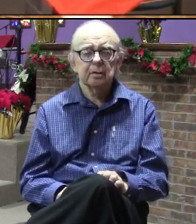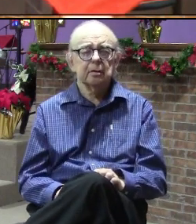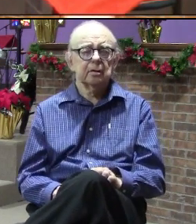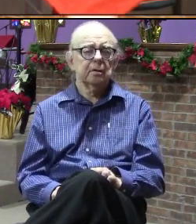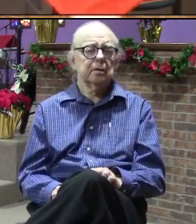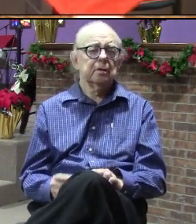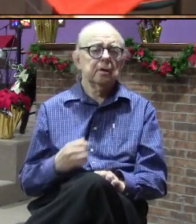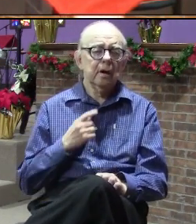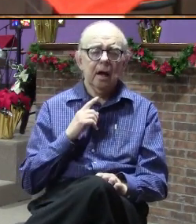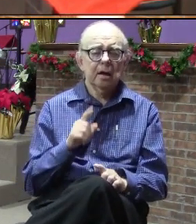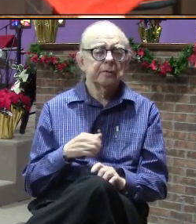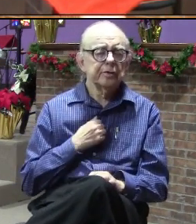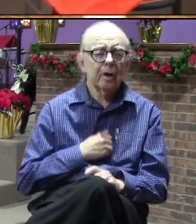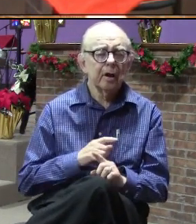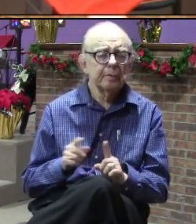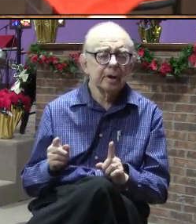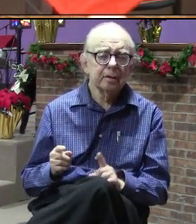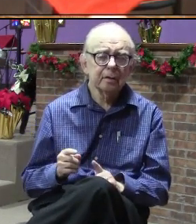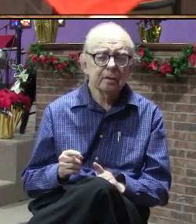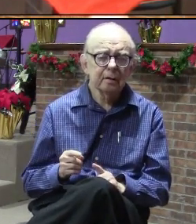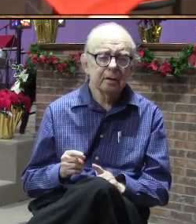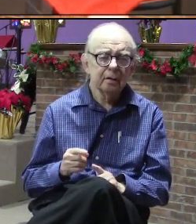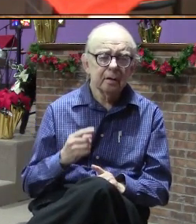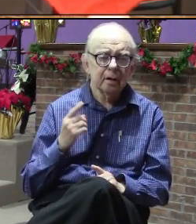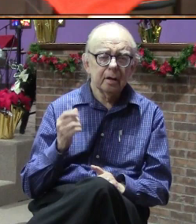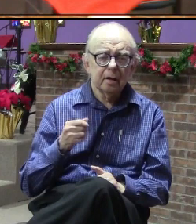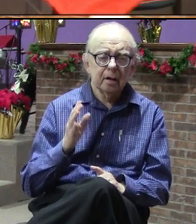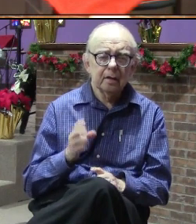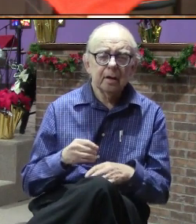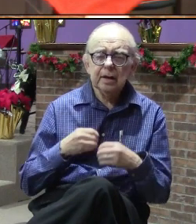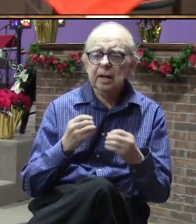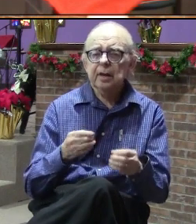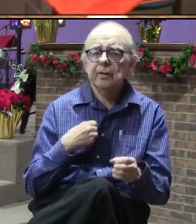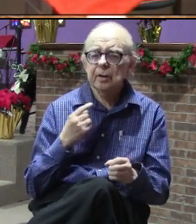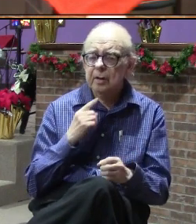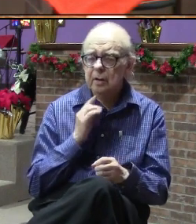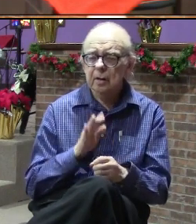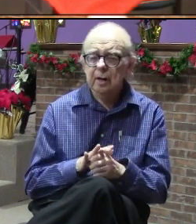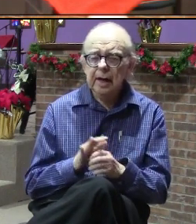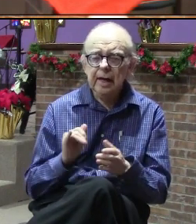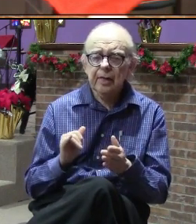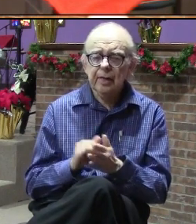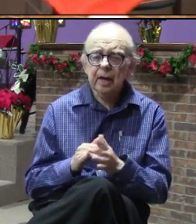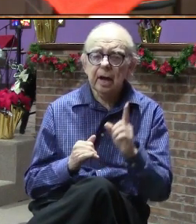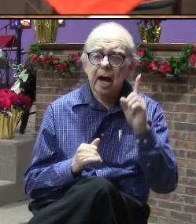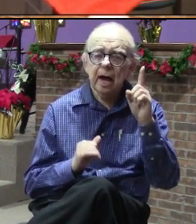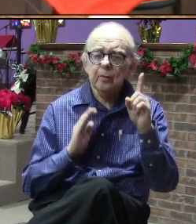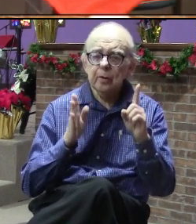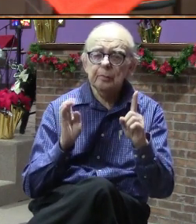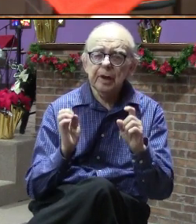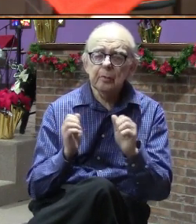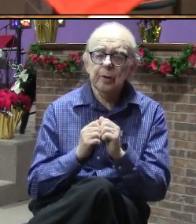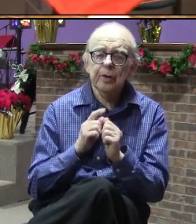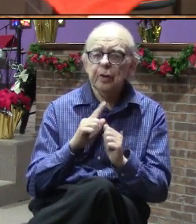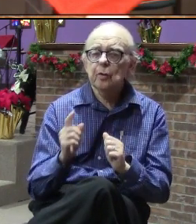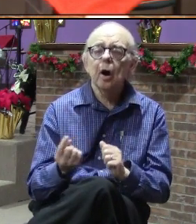And I'm sorry, but I think He gave us a promise that I will be with you always.